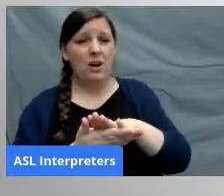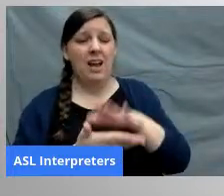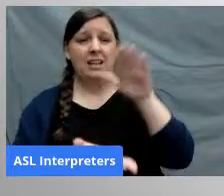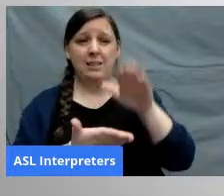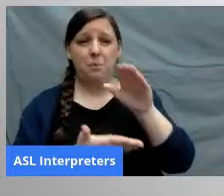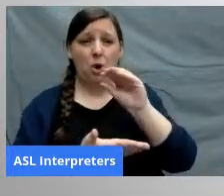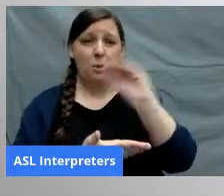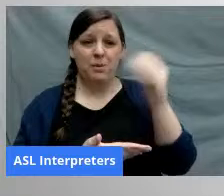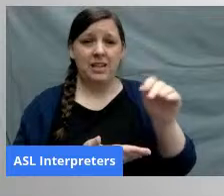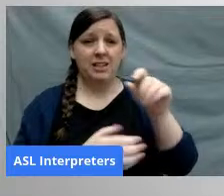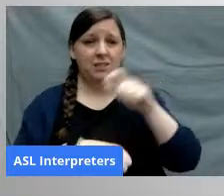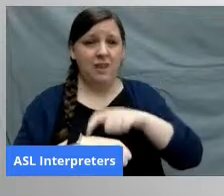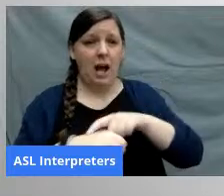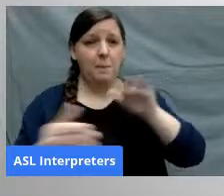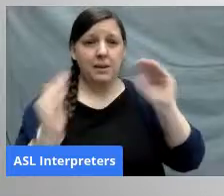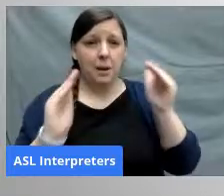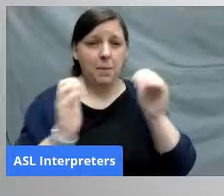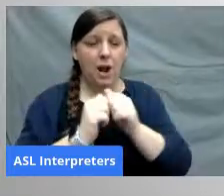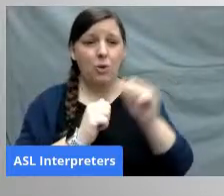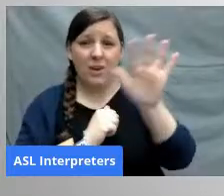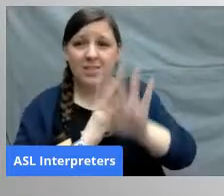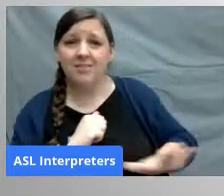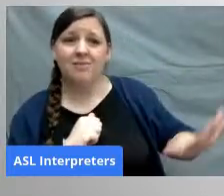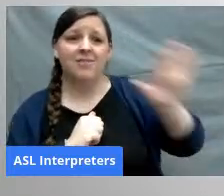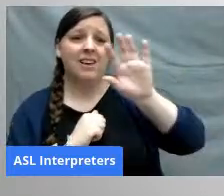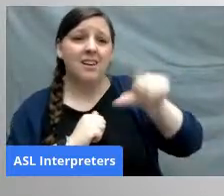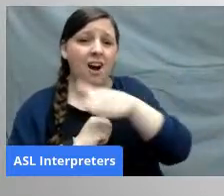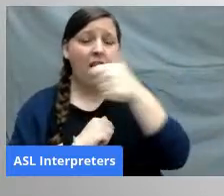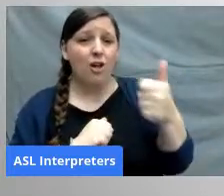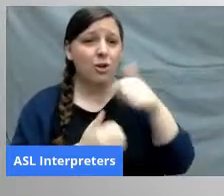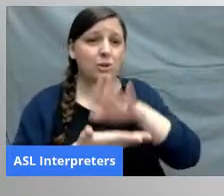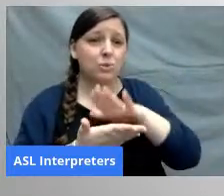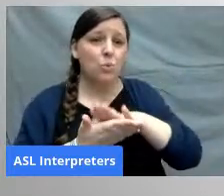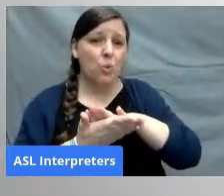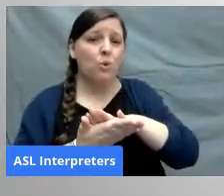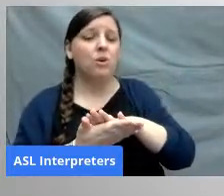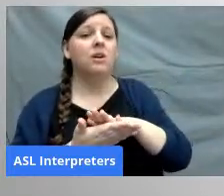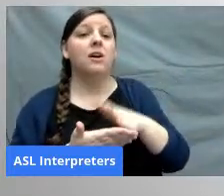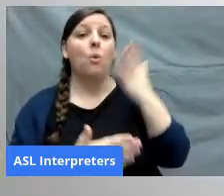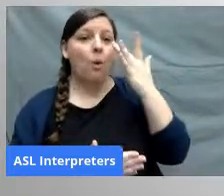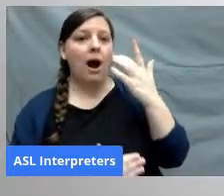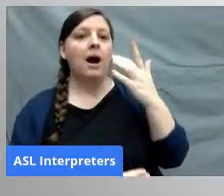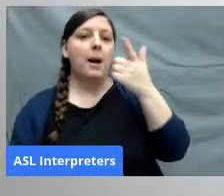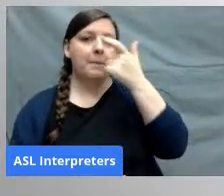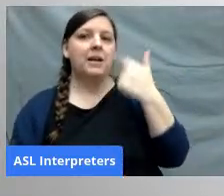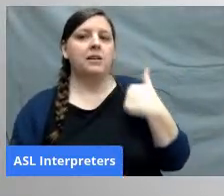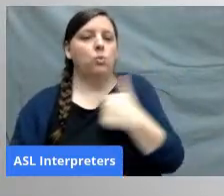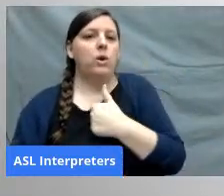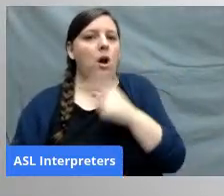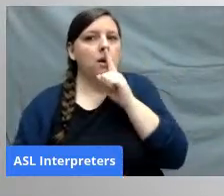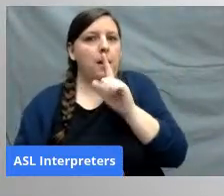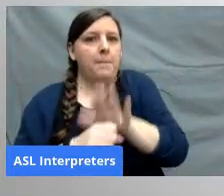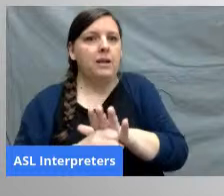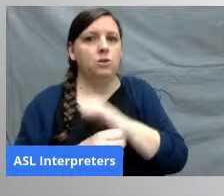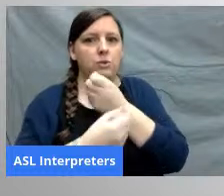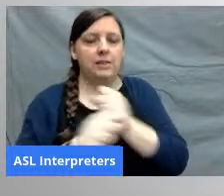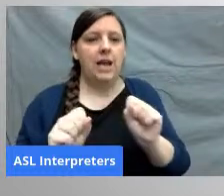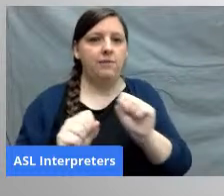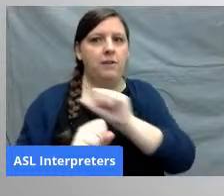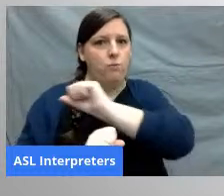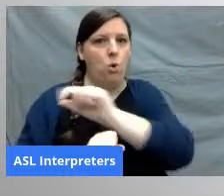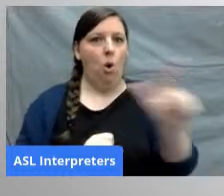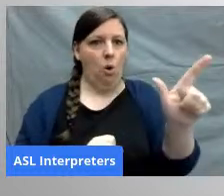compared to everyone around us because we are committed to the safety of everyone that we serve.